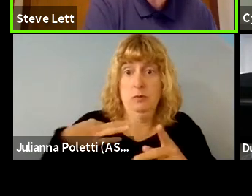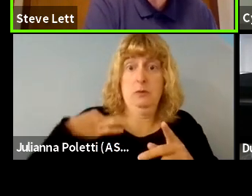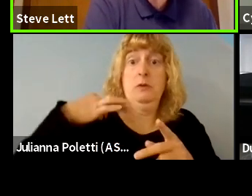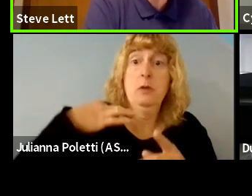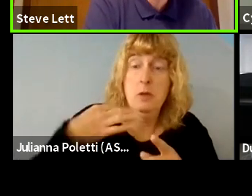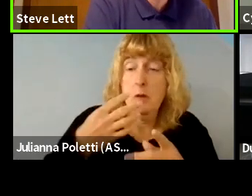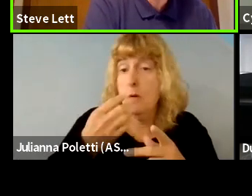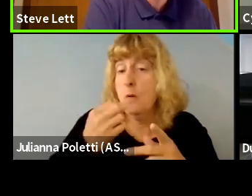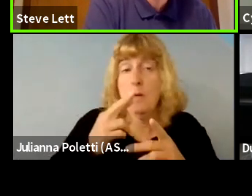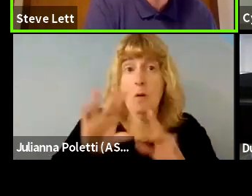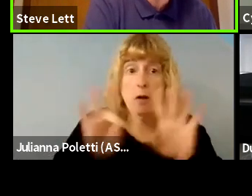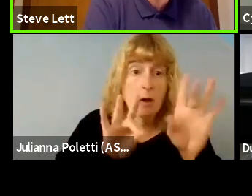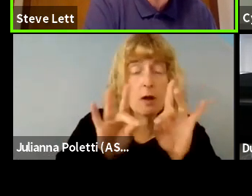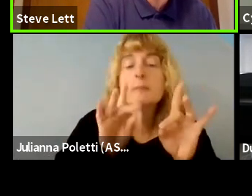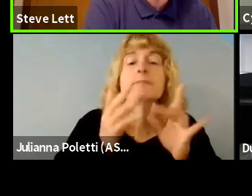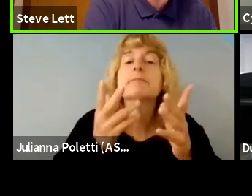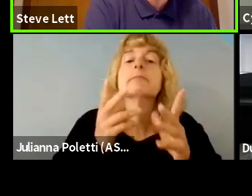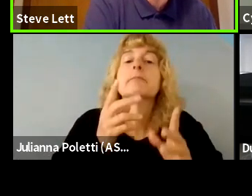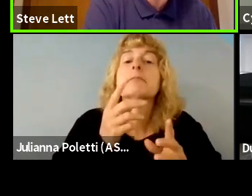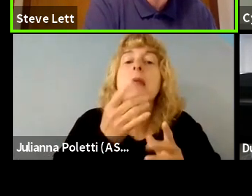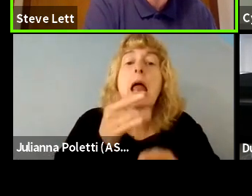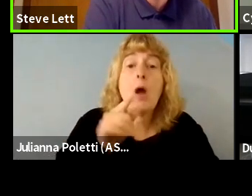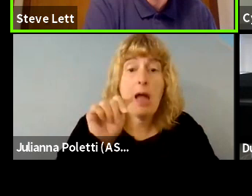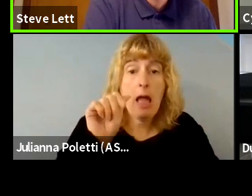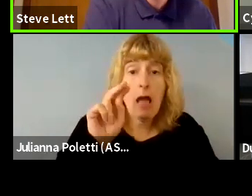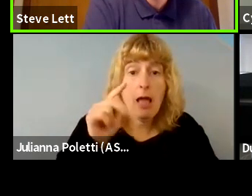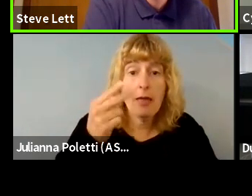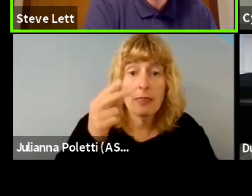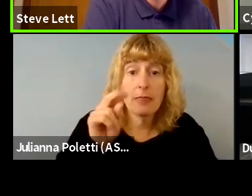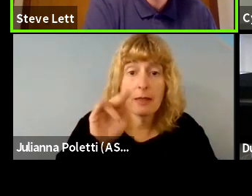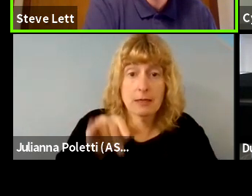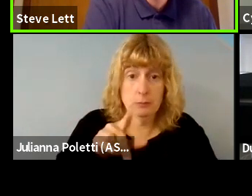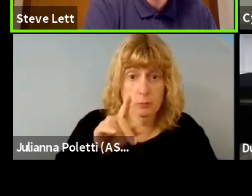Anthony, you're throwing your hat in the ring?